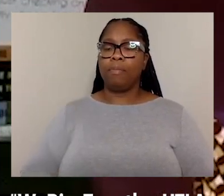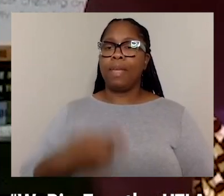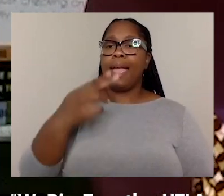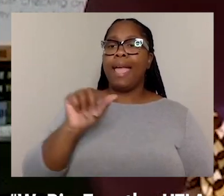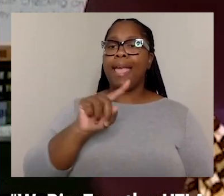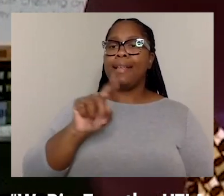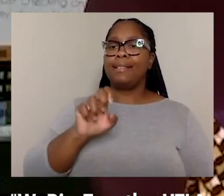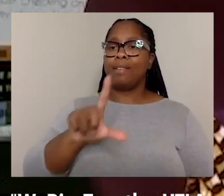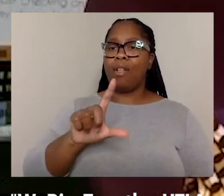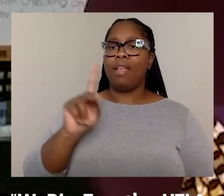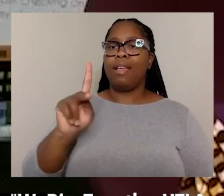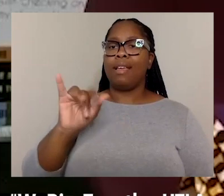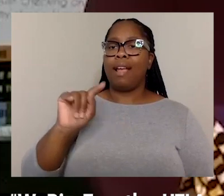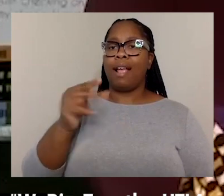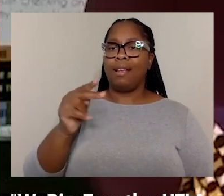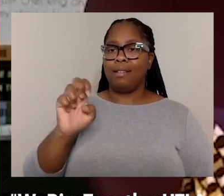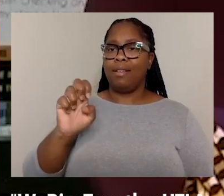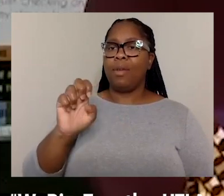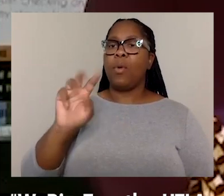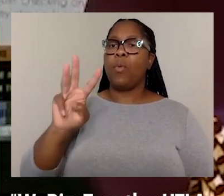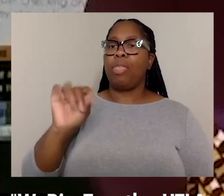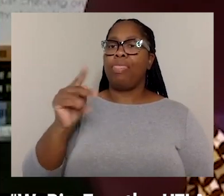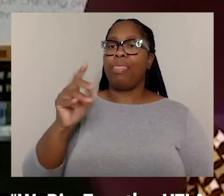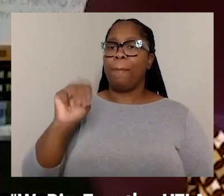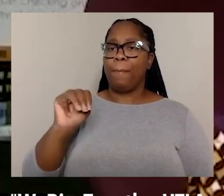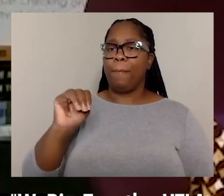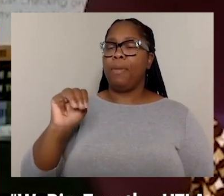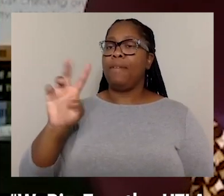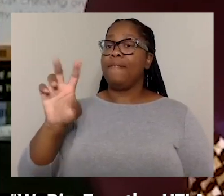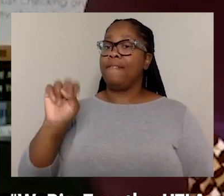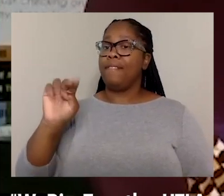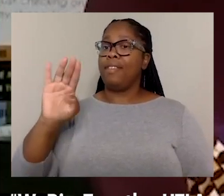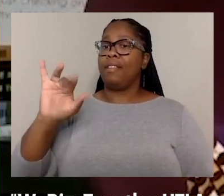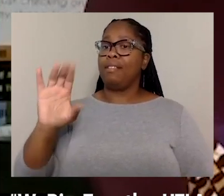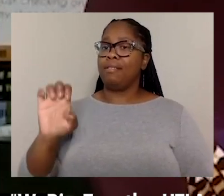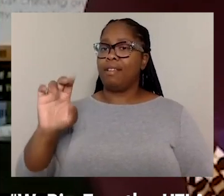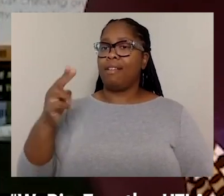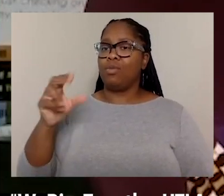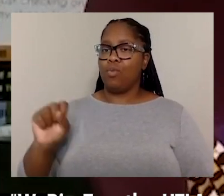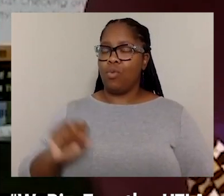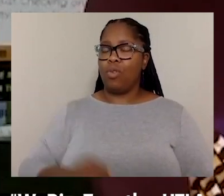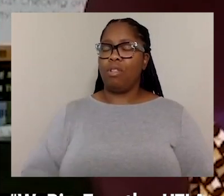Hazel Kite Witham, Venice High School.